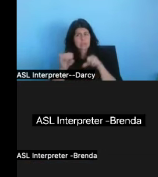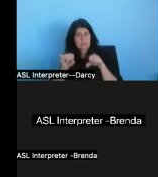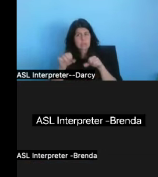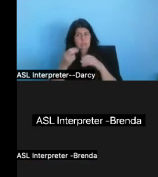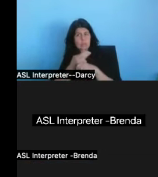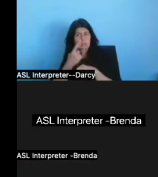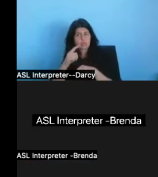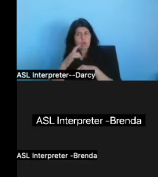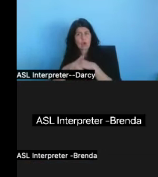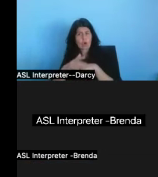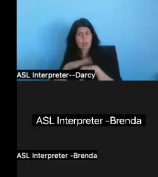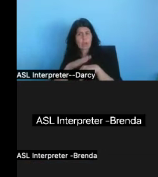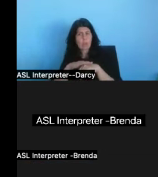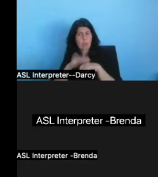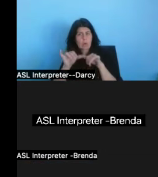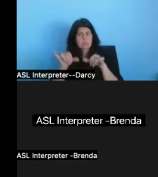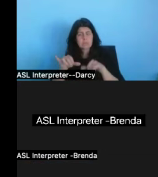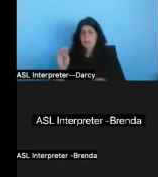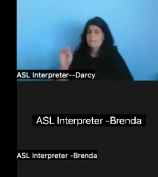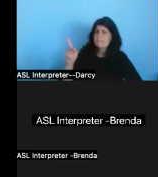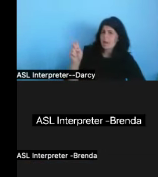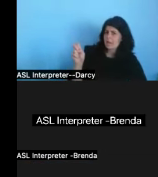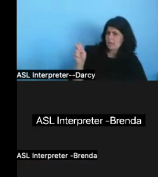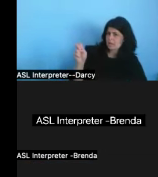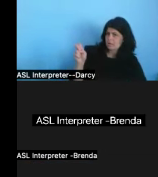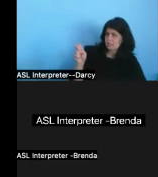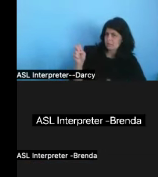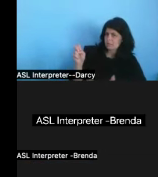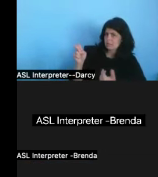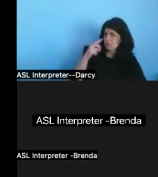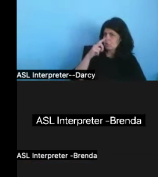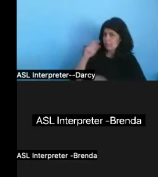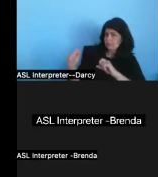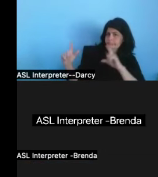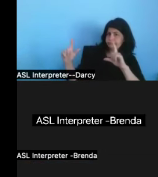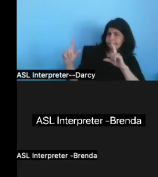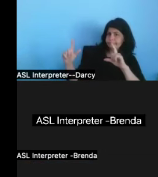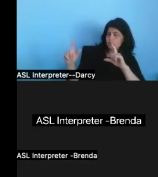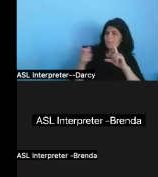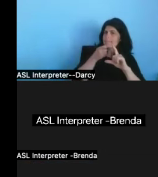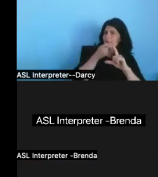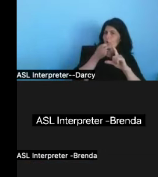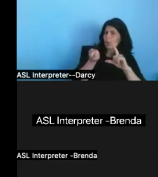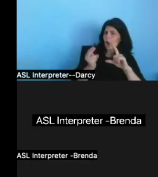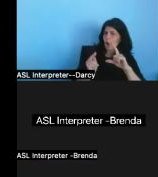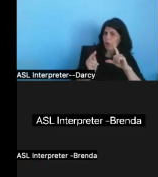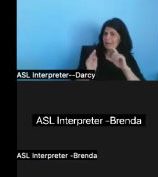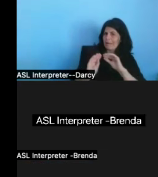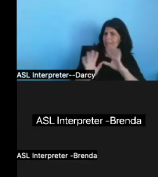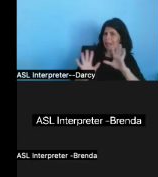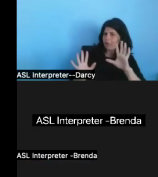or Mike, if you want to come off or turn your microphone on and clarify